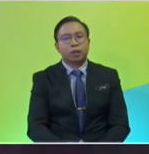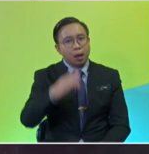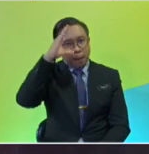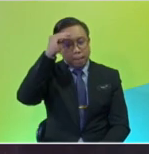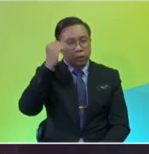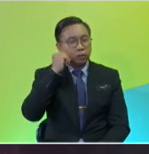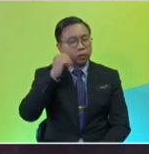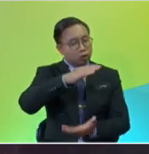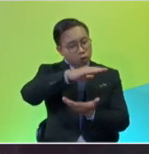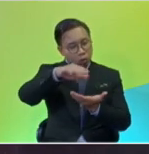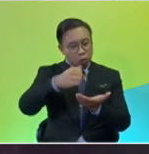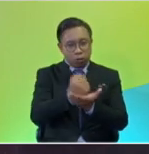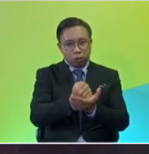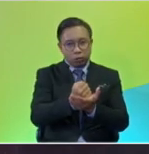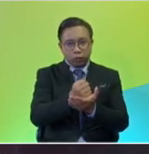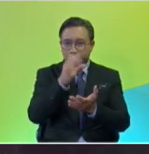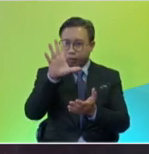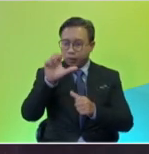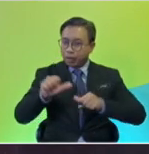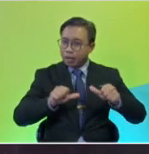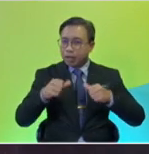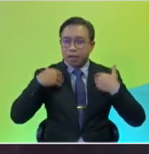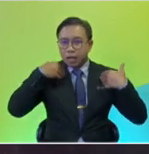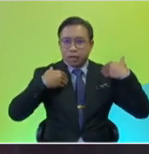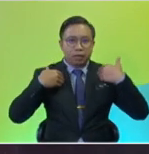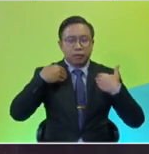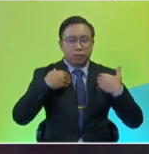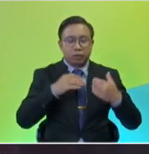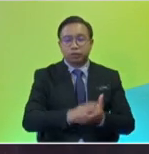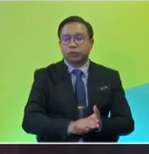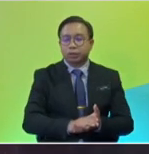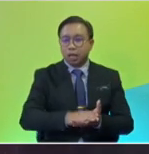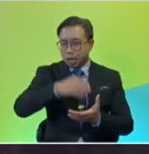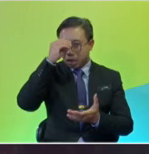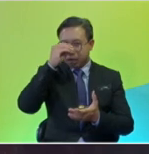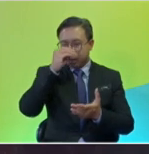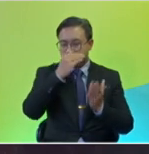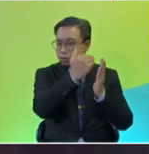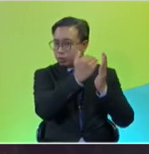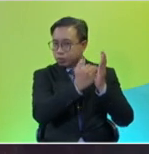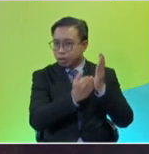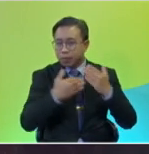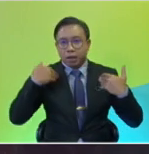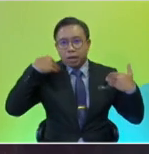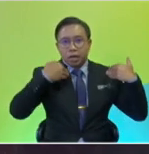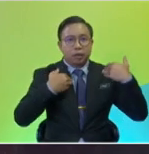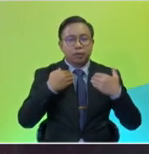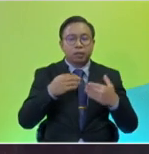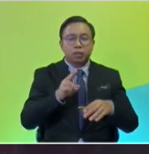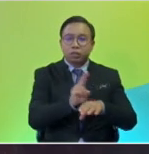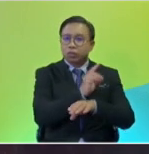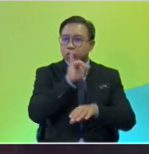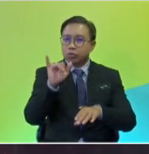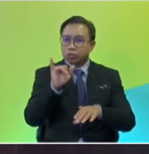using all these five animals, we're going to learn to describe the animals by using some